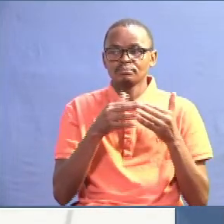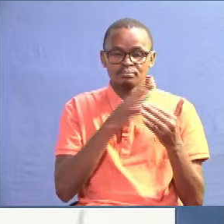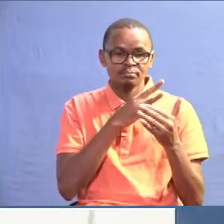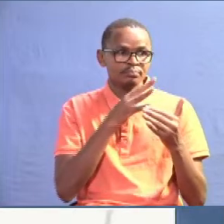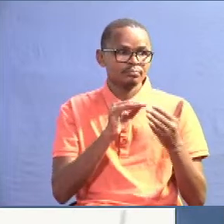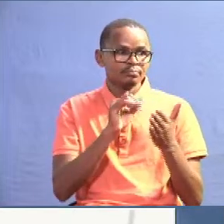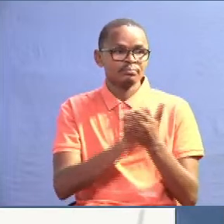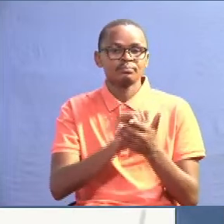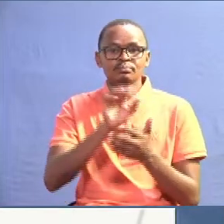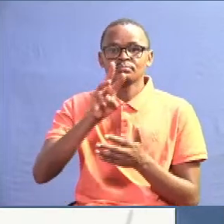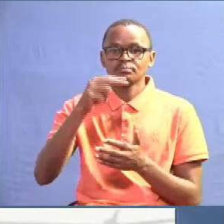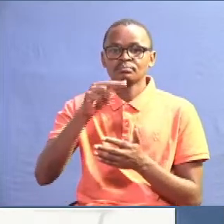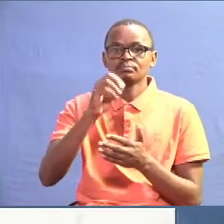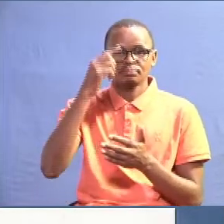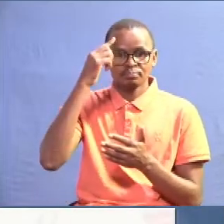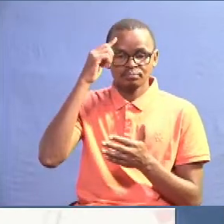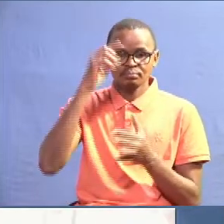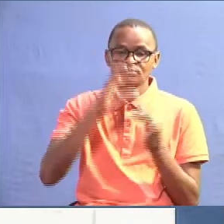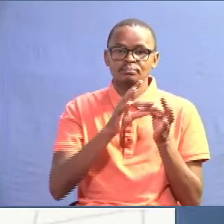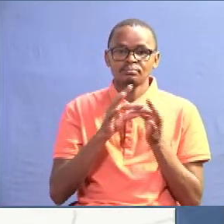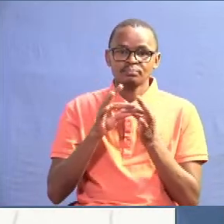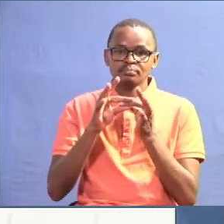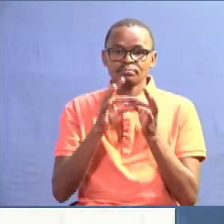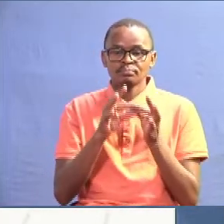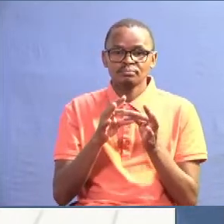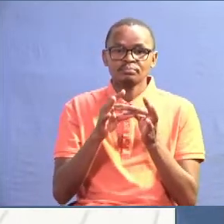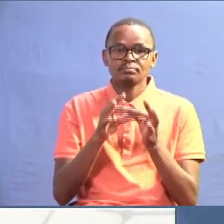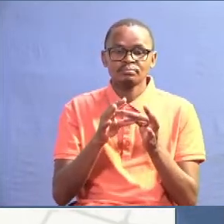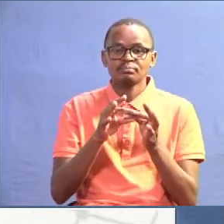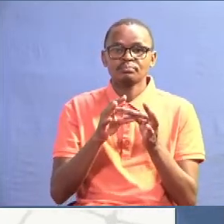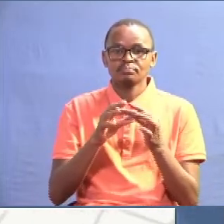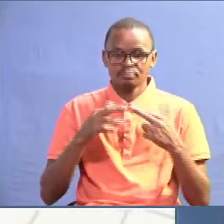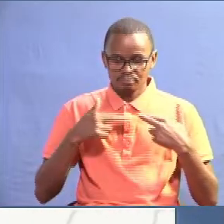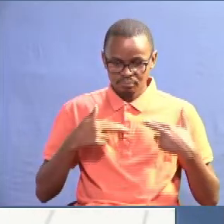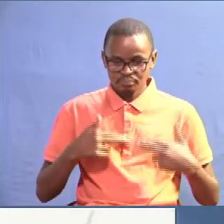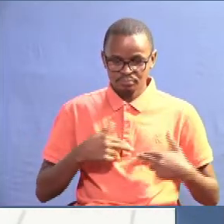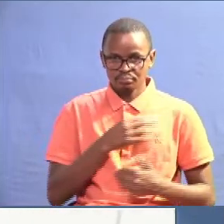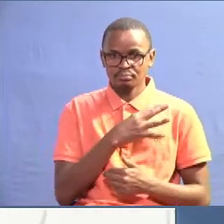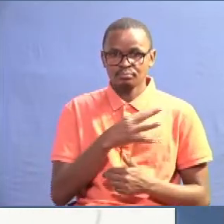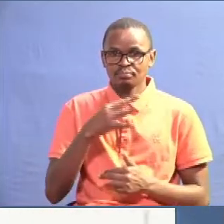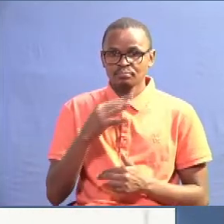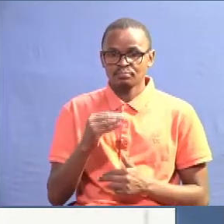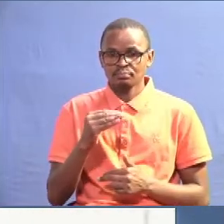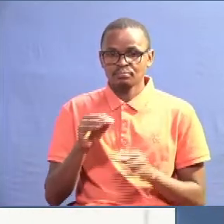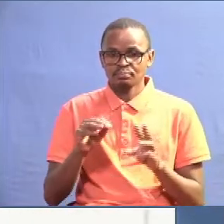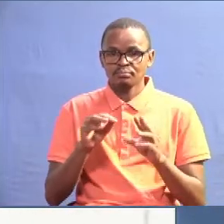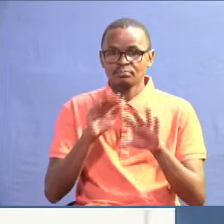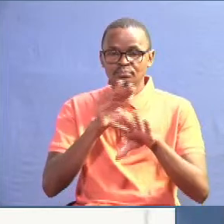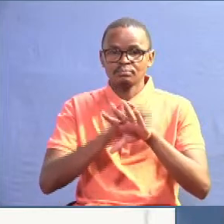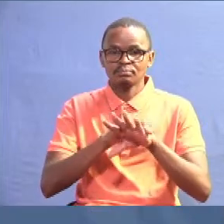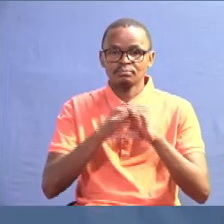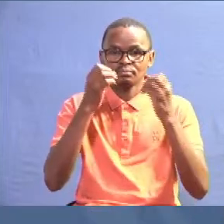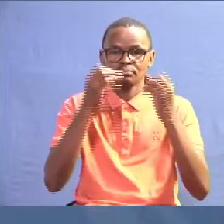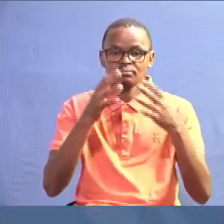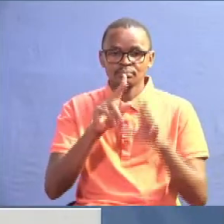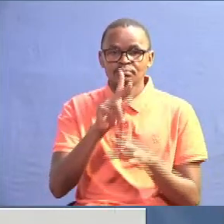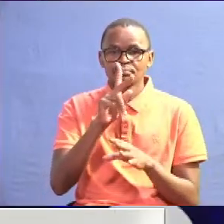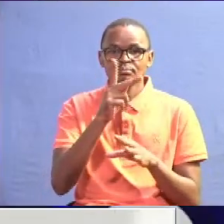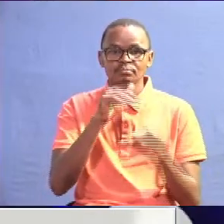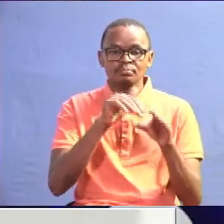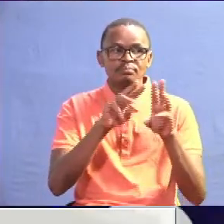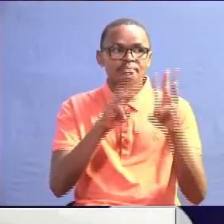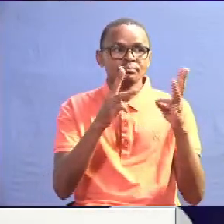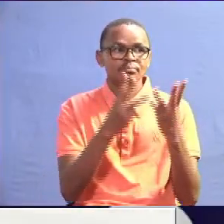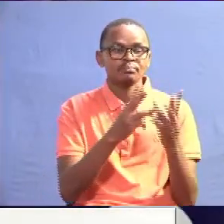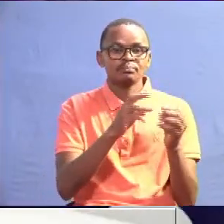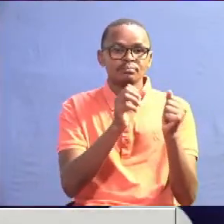and WHO for the benefit of the health and well-being of millions of people around the globe.